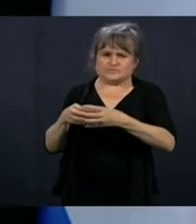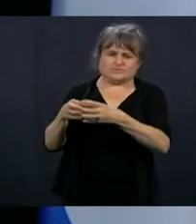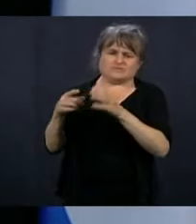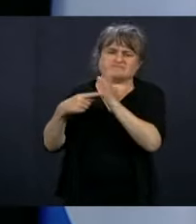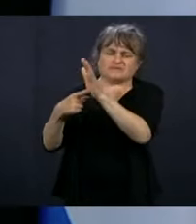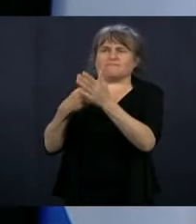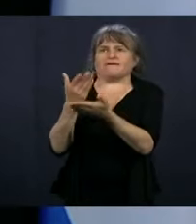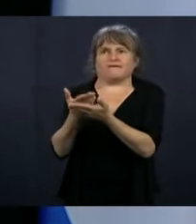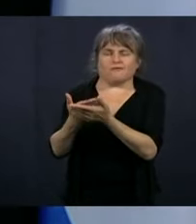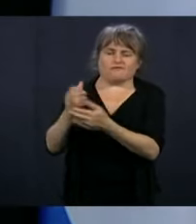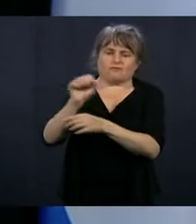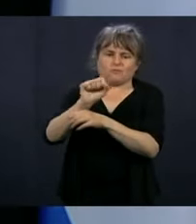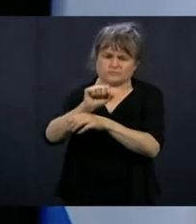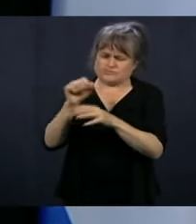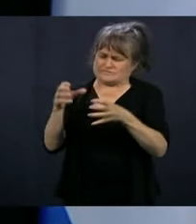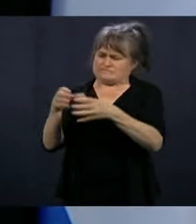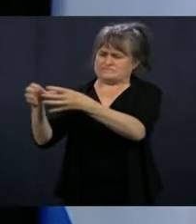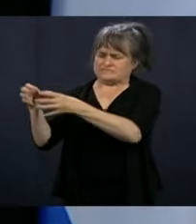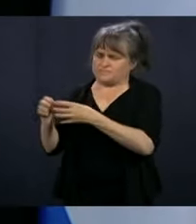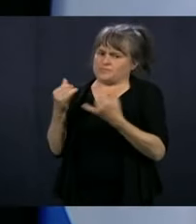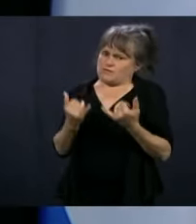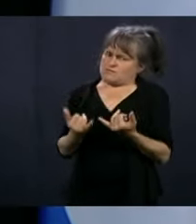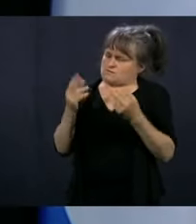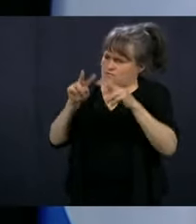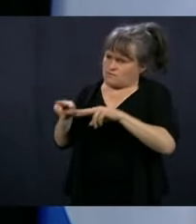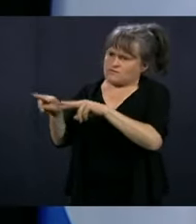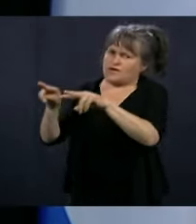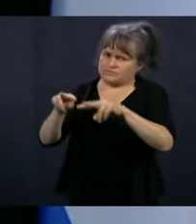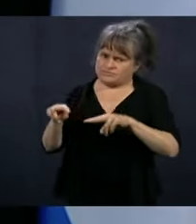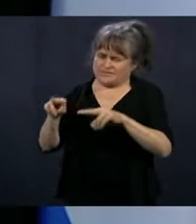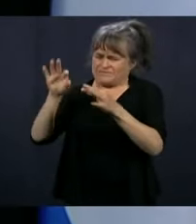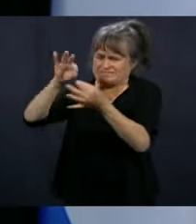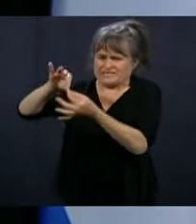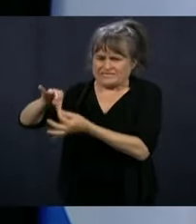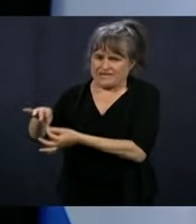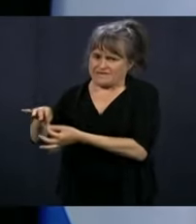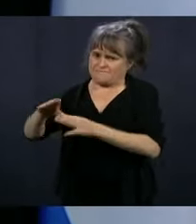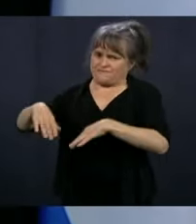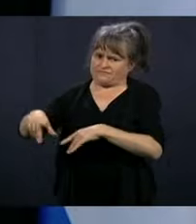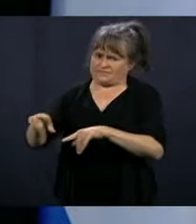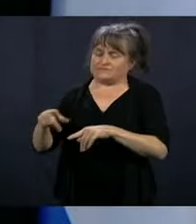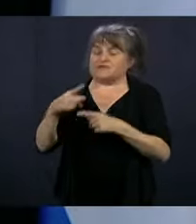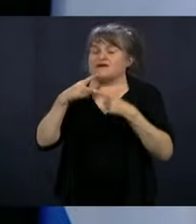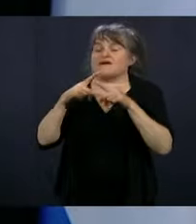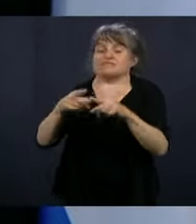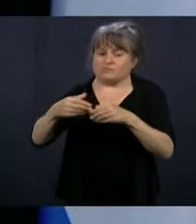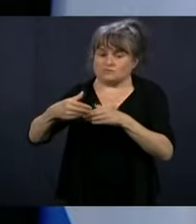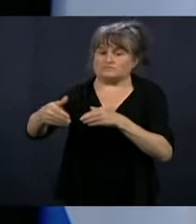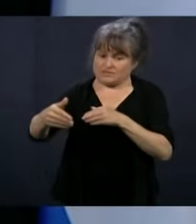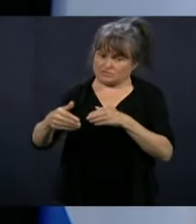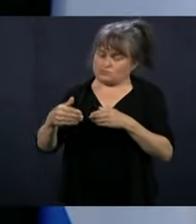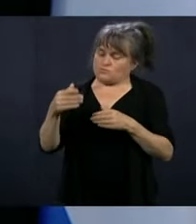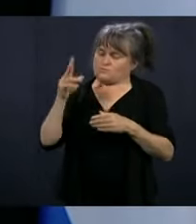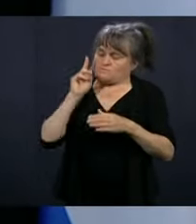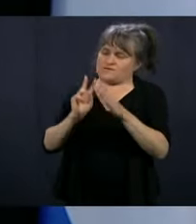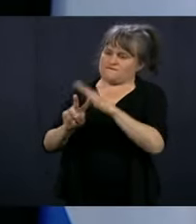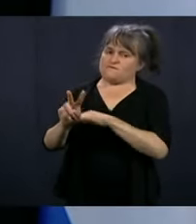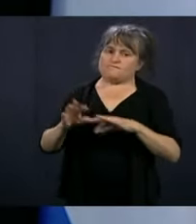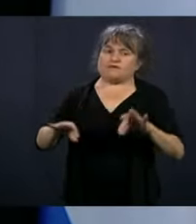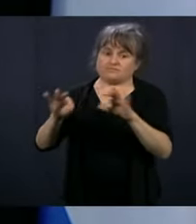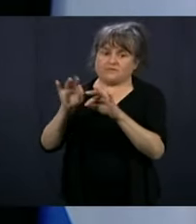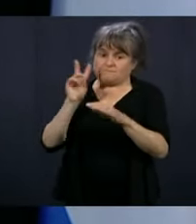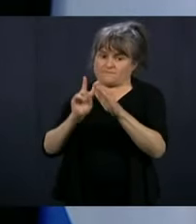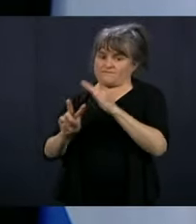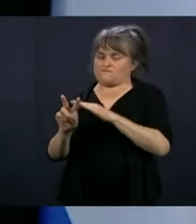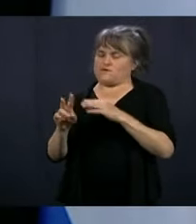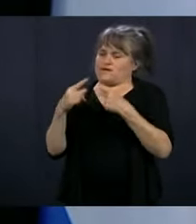is in the details. Such and such a subgroup and such another. So we're looking at it. We're going to announce it as much as possible so that people